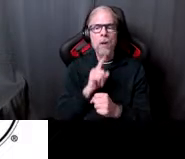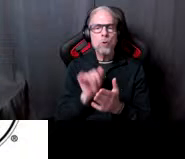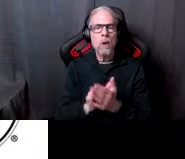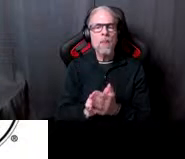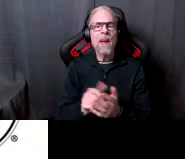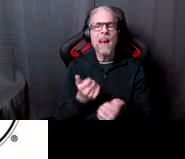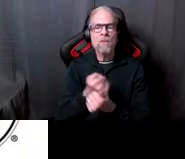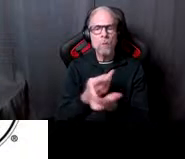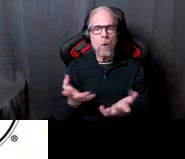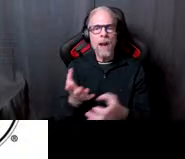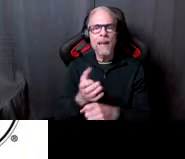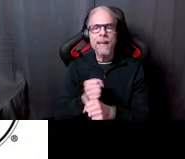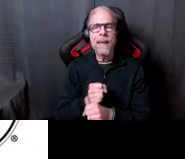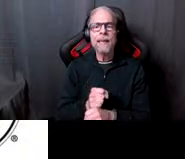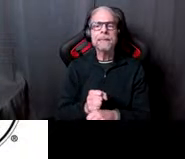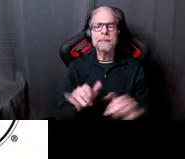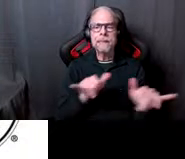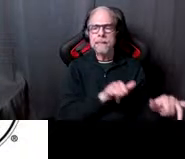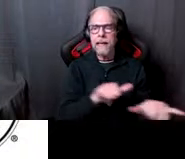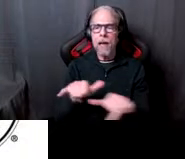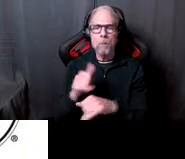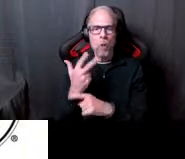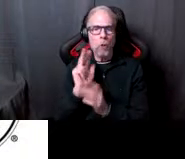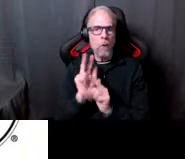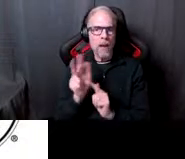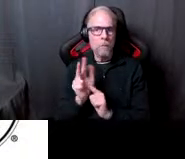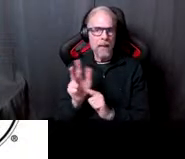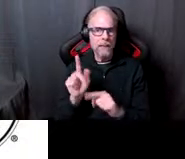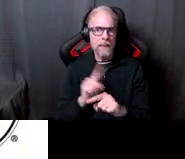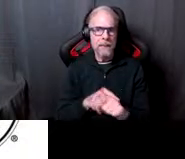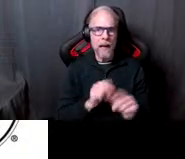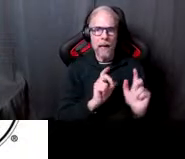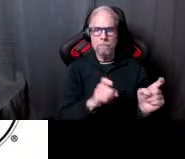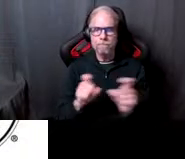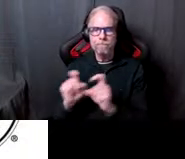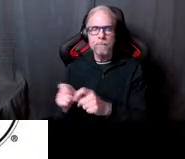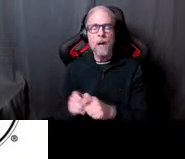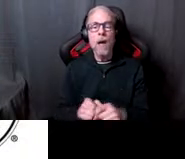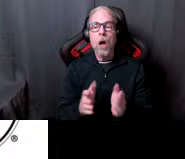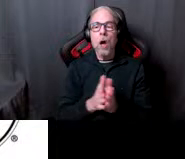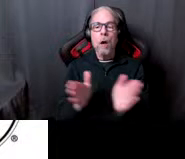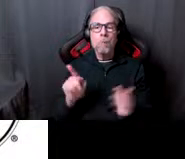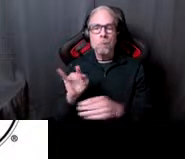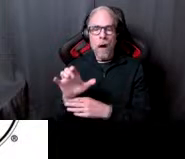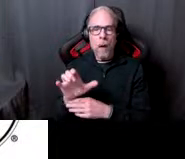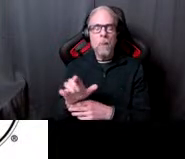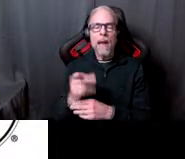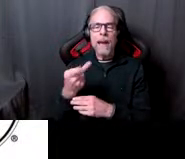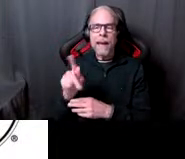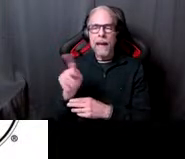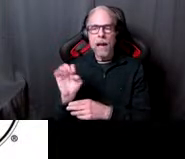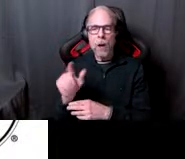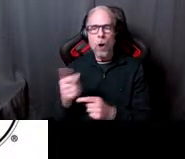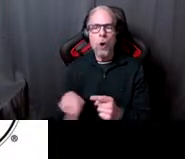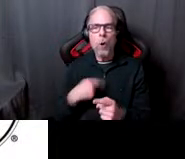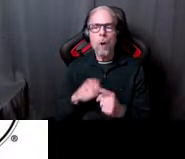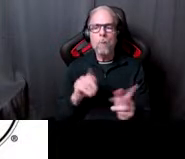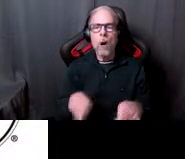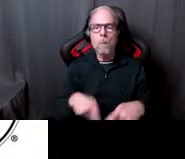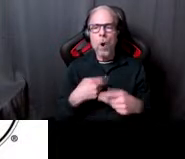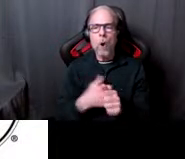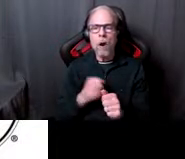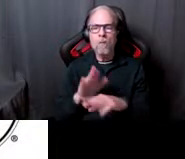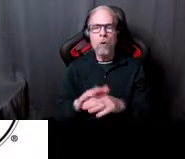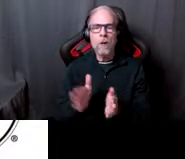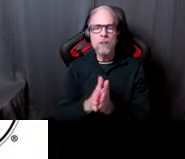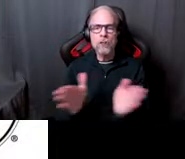respected 3 minutes of time allotted. All right, so public hearing on proposed updates to general park area